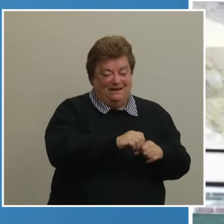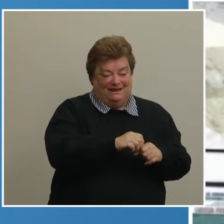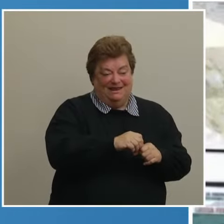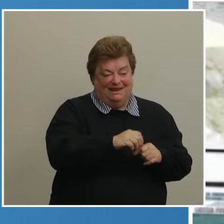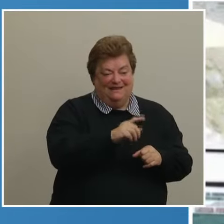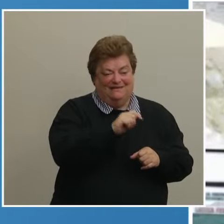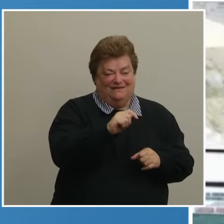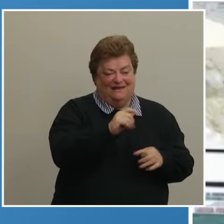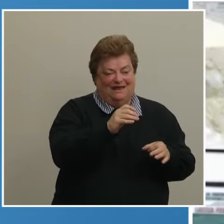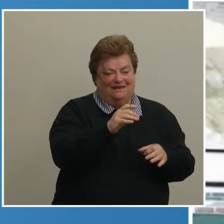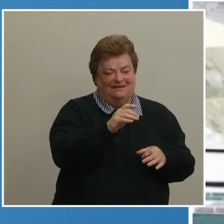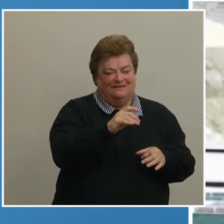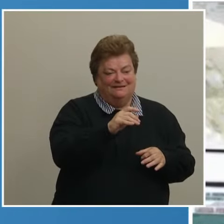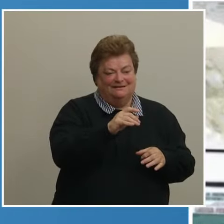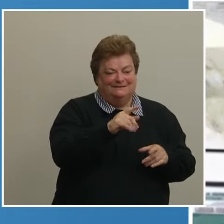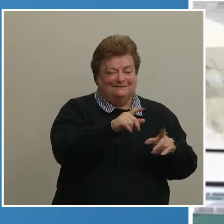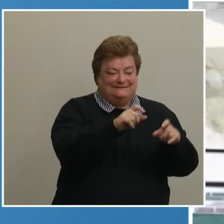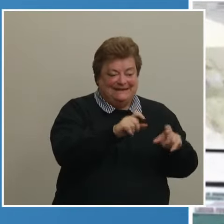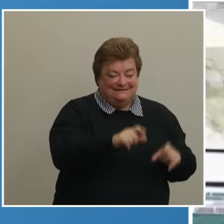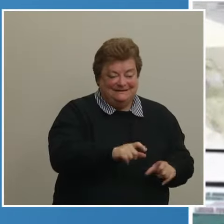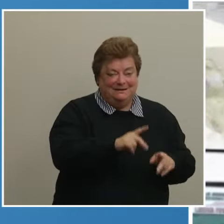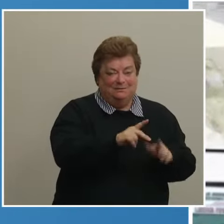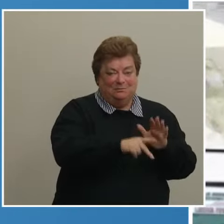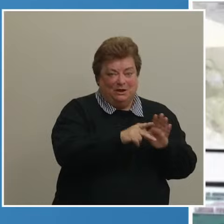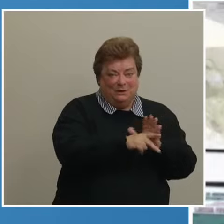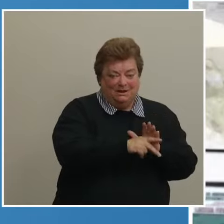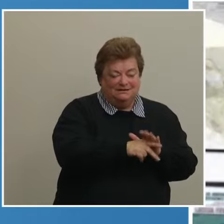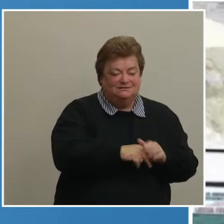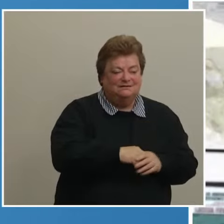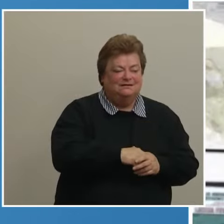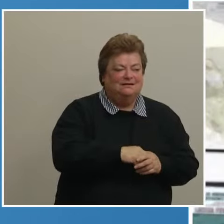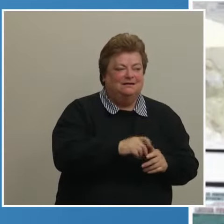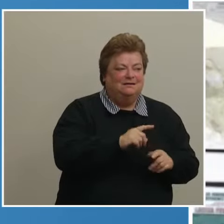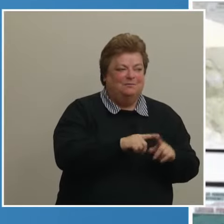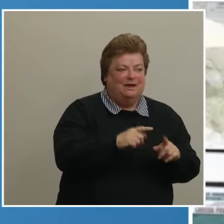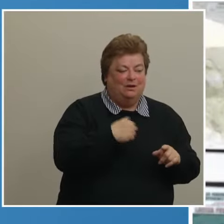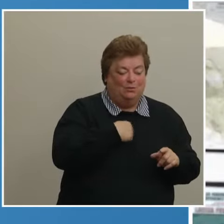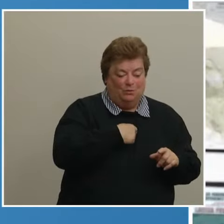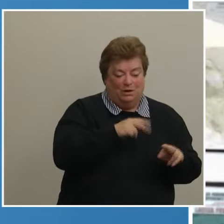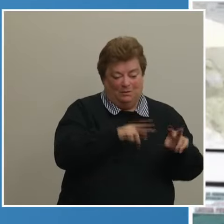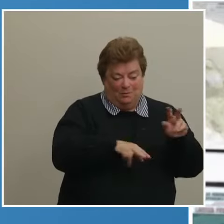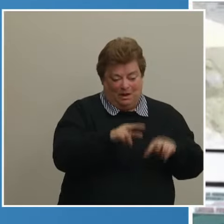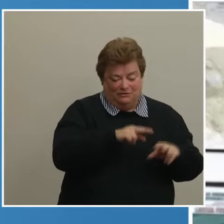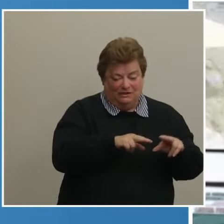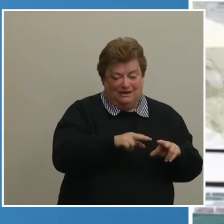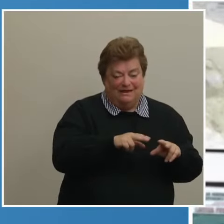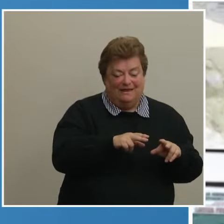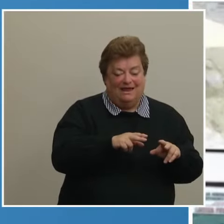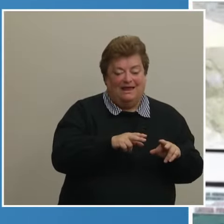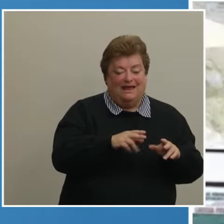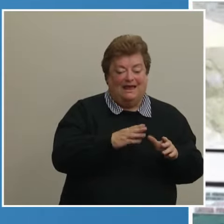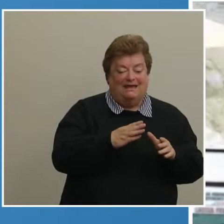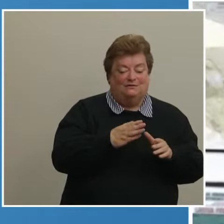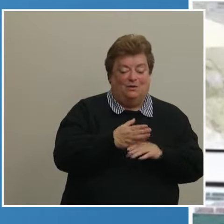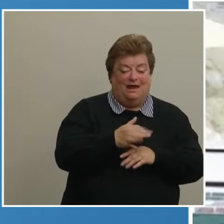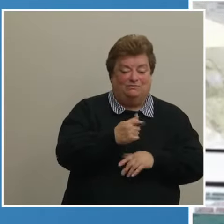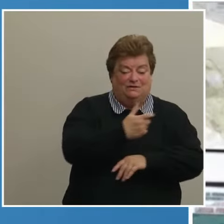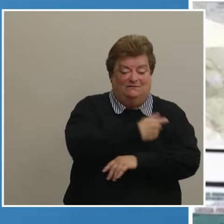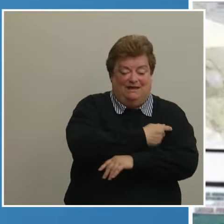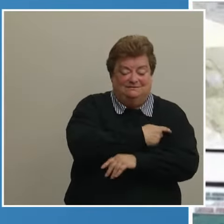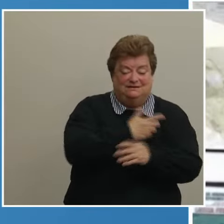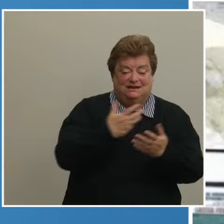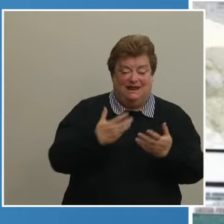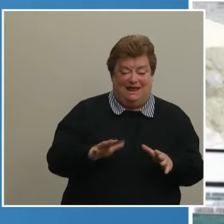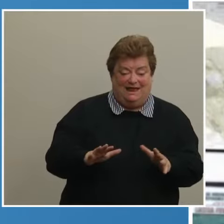FDA. But we've been monitoring adverse events in post-marketing, so after the vaccine has